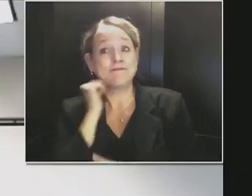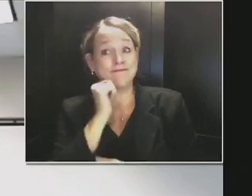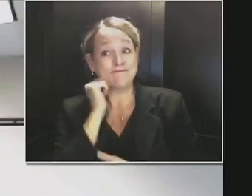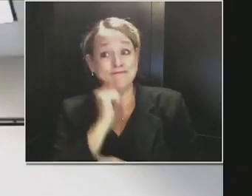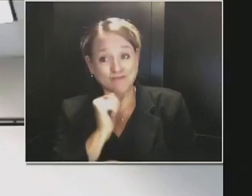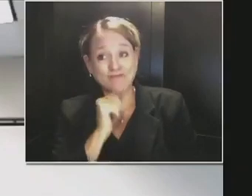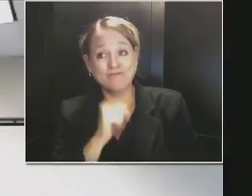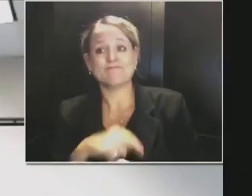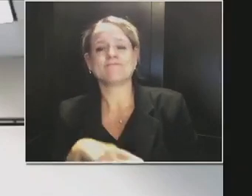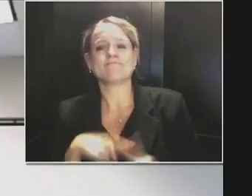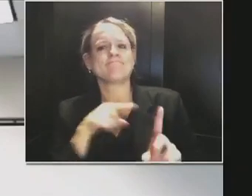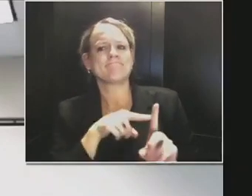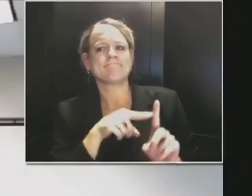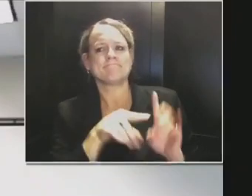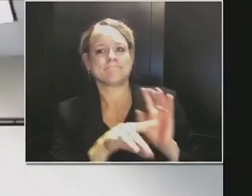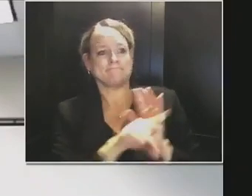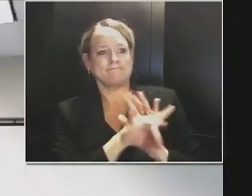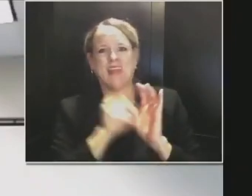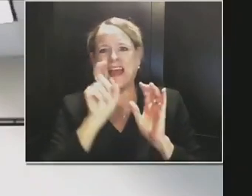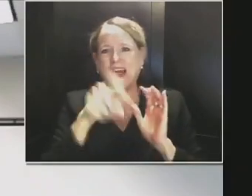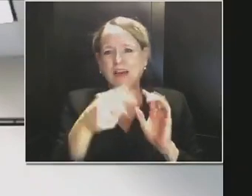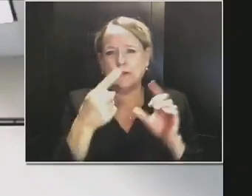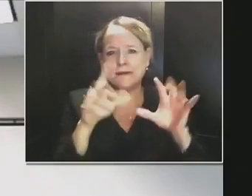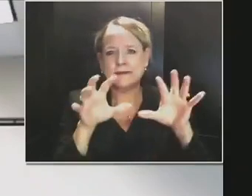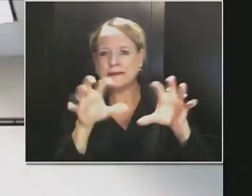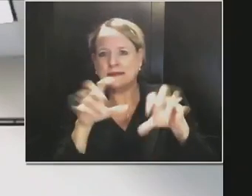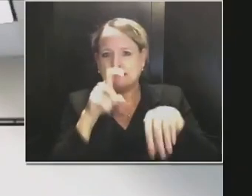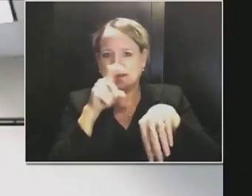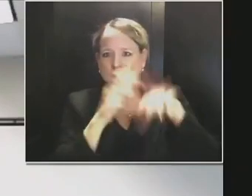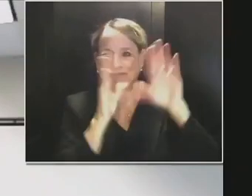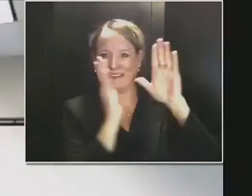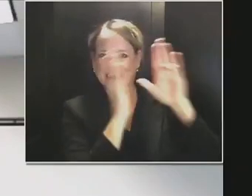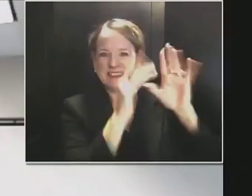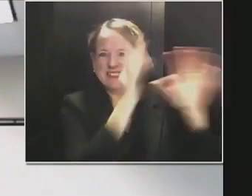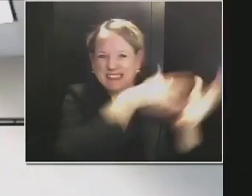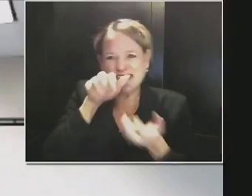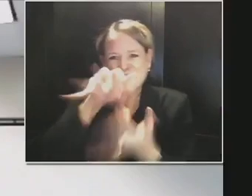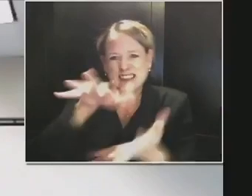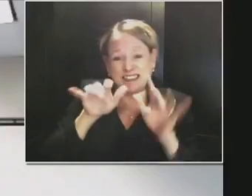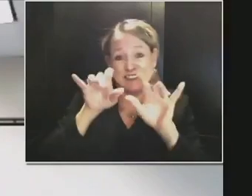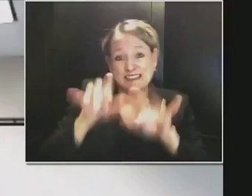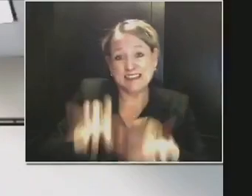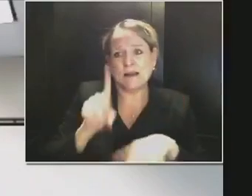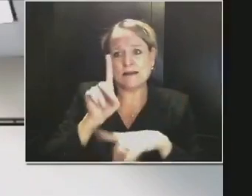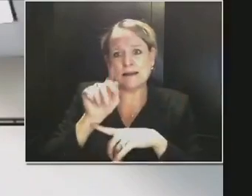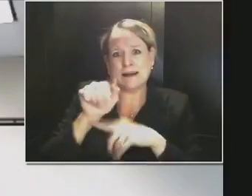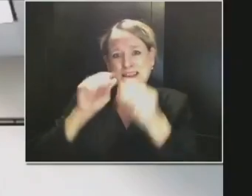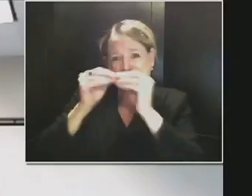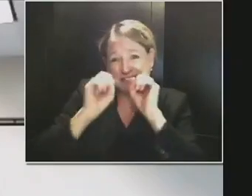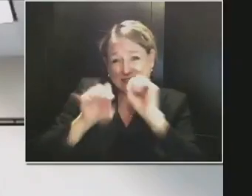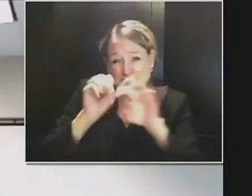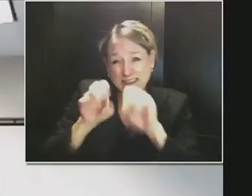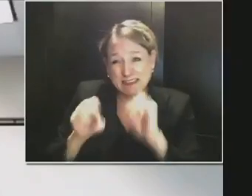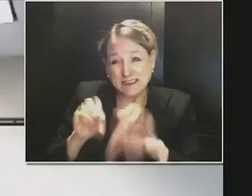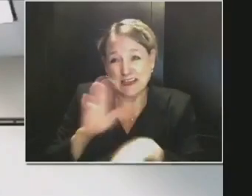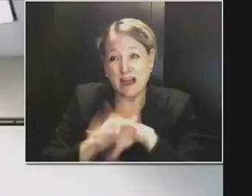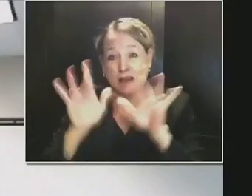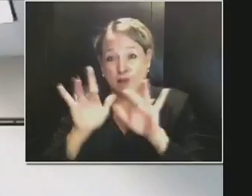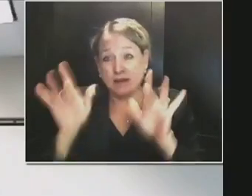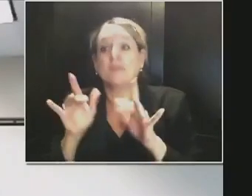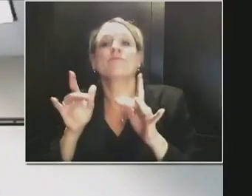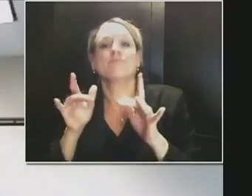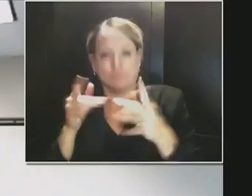website. And that is sometimes why you will find differences in data between what is reported at DHS and what